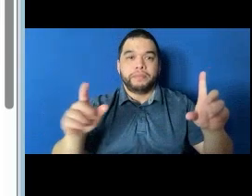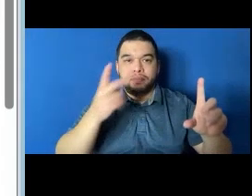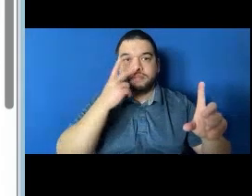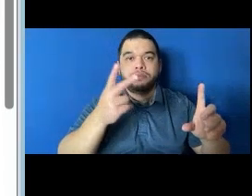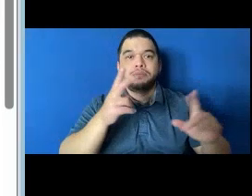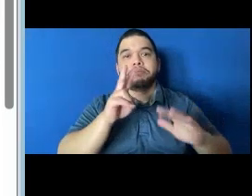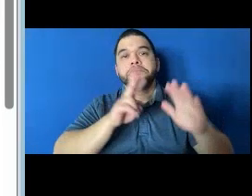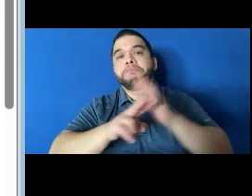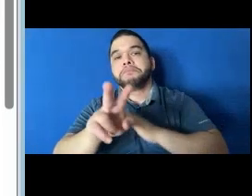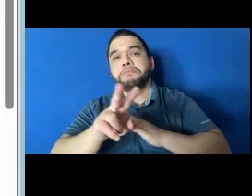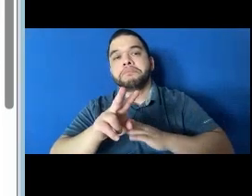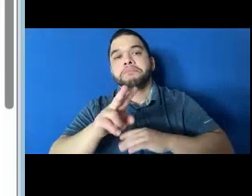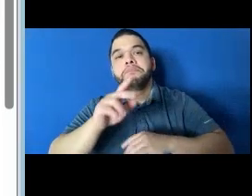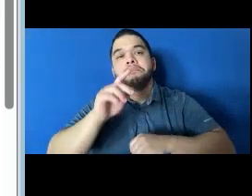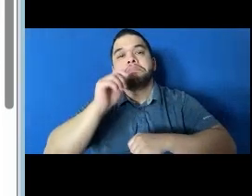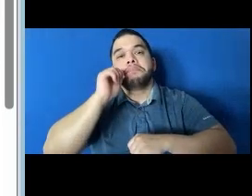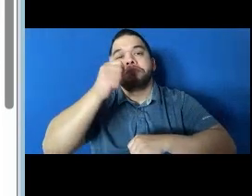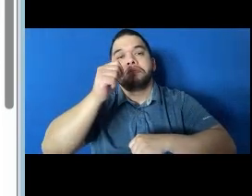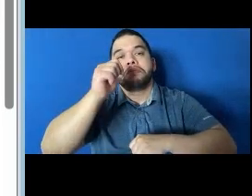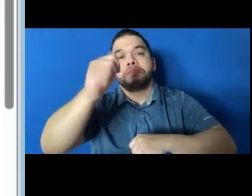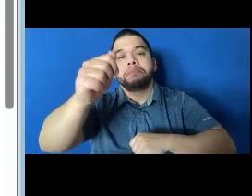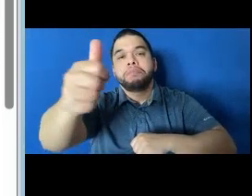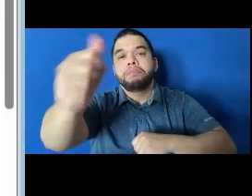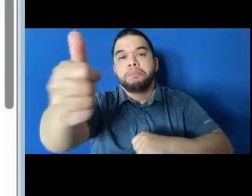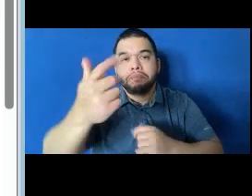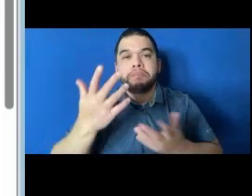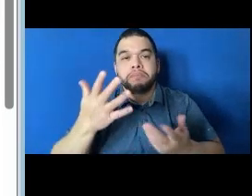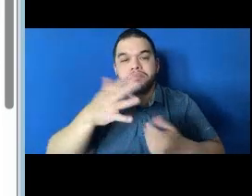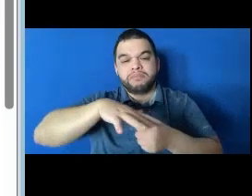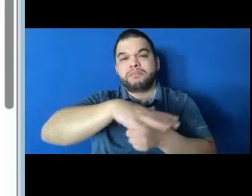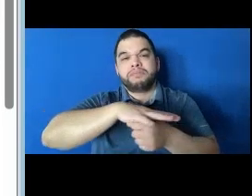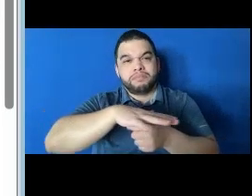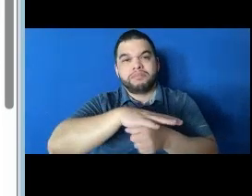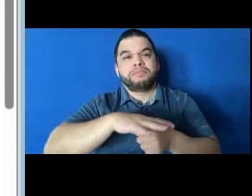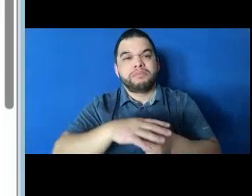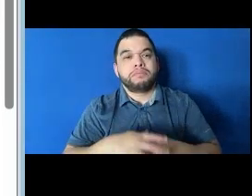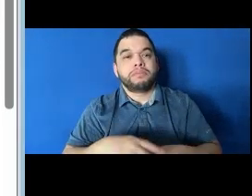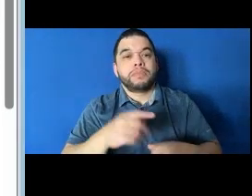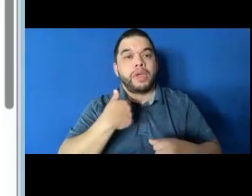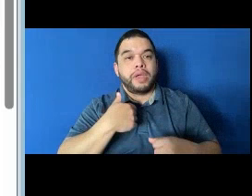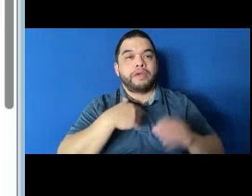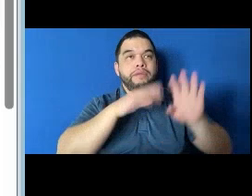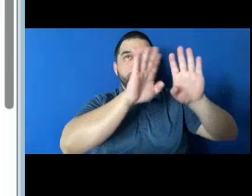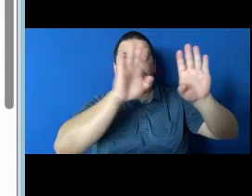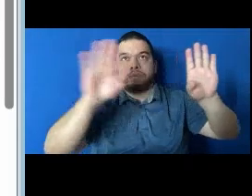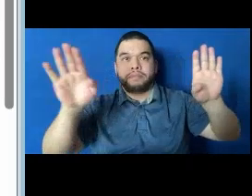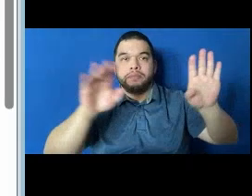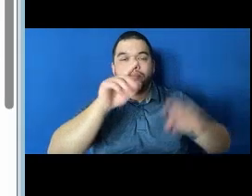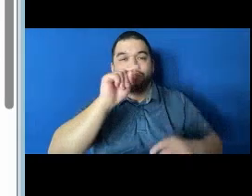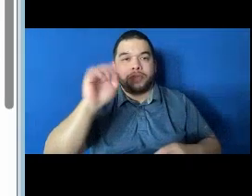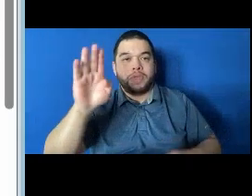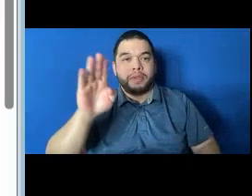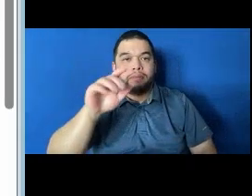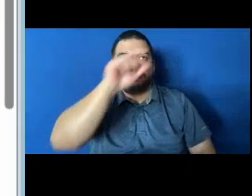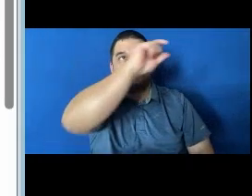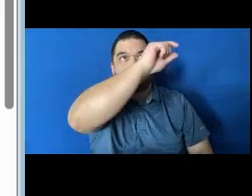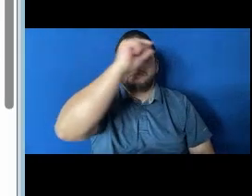will give you the forecast for that particular area. The different tiers